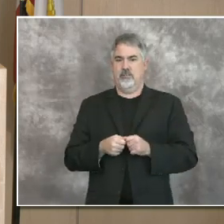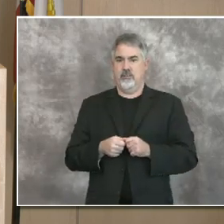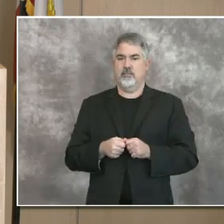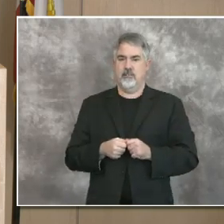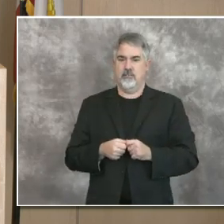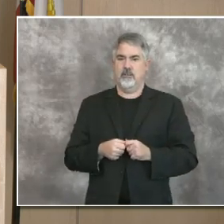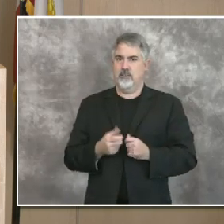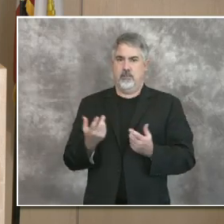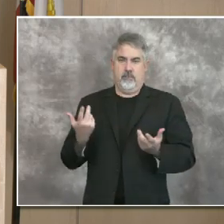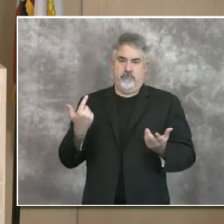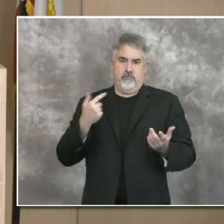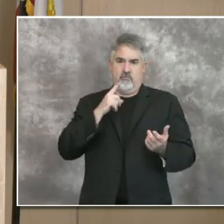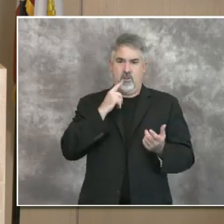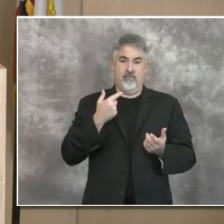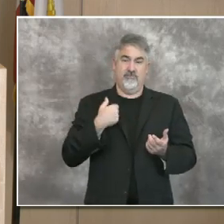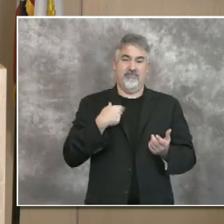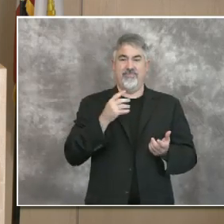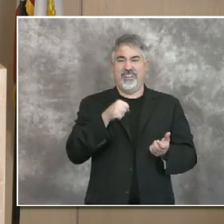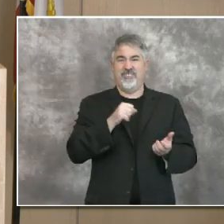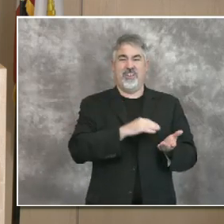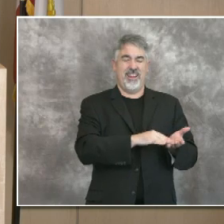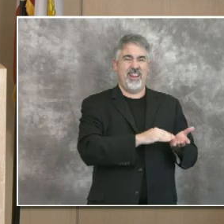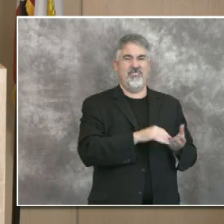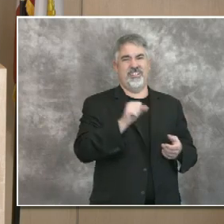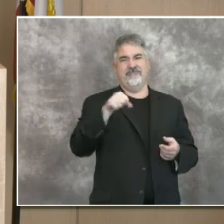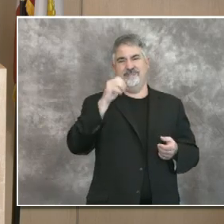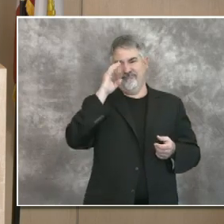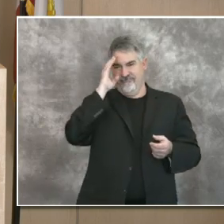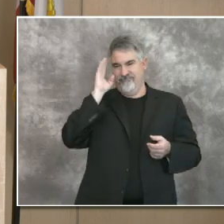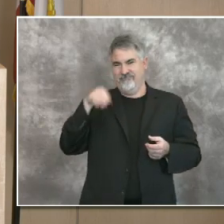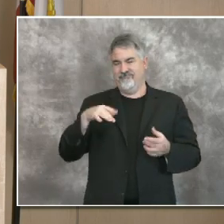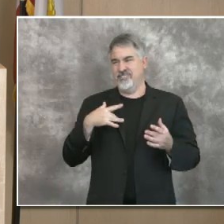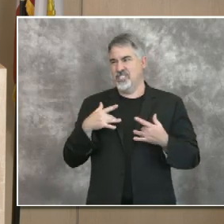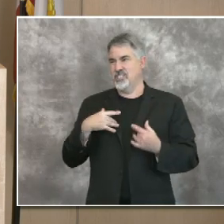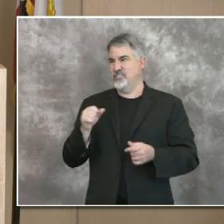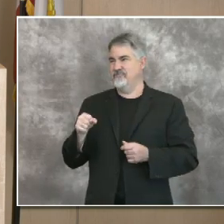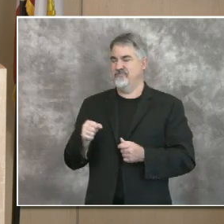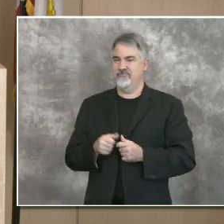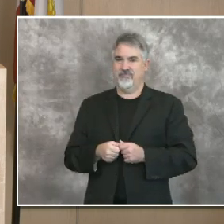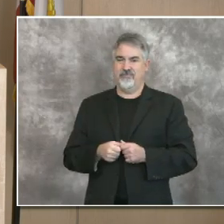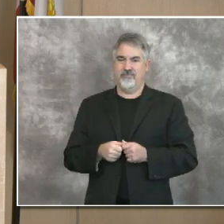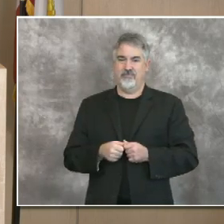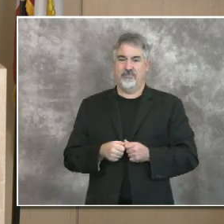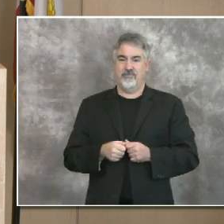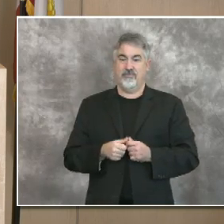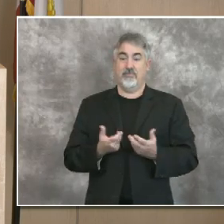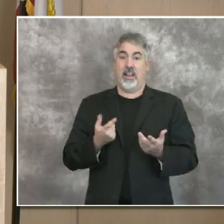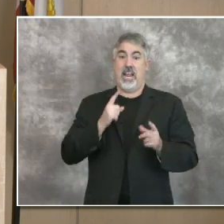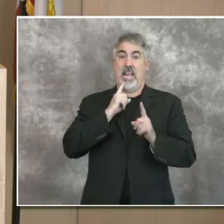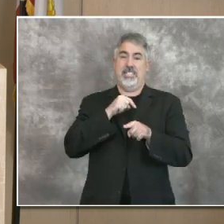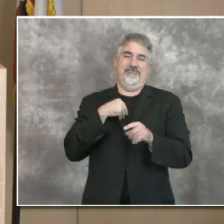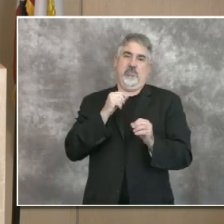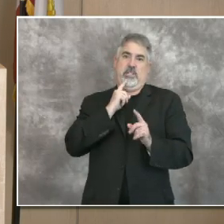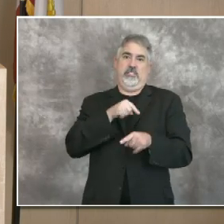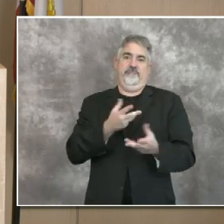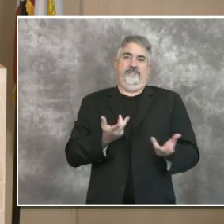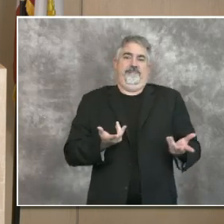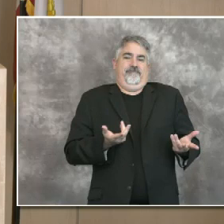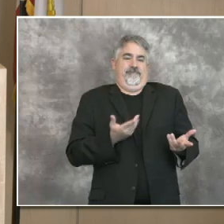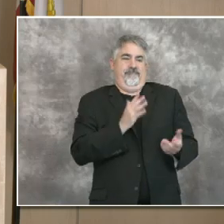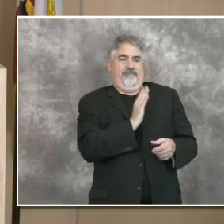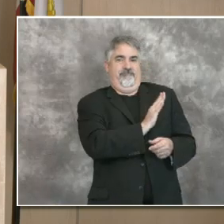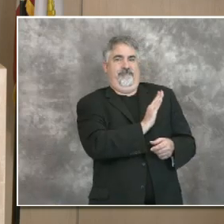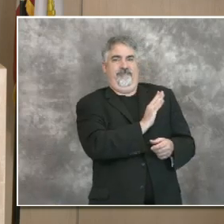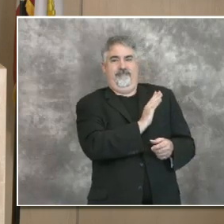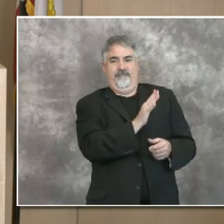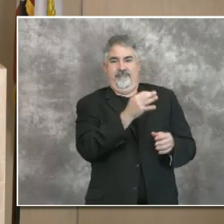off of staff is a concern to us, and I don't have an answer for how that will